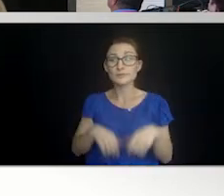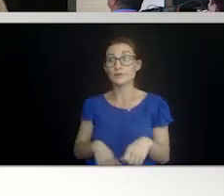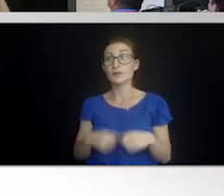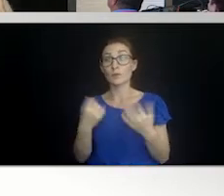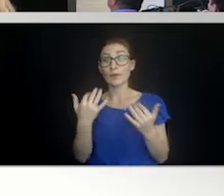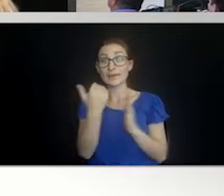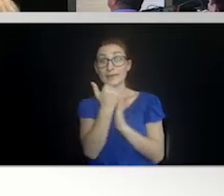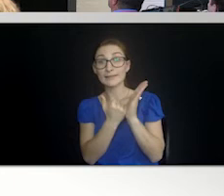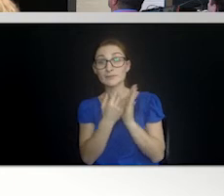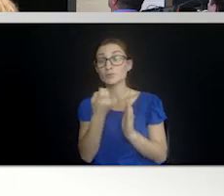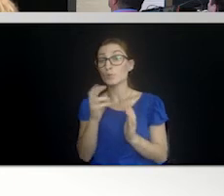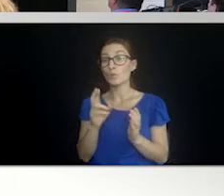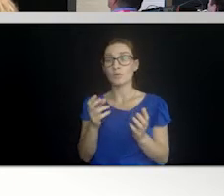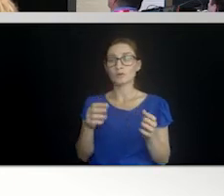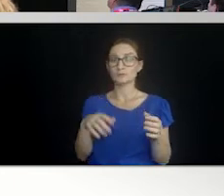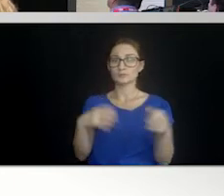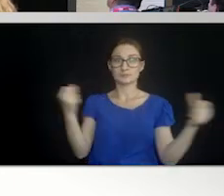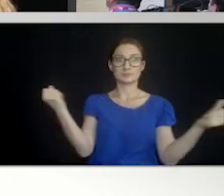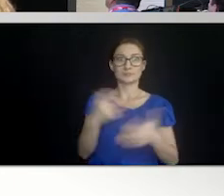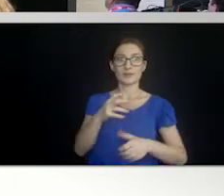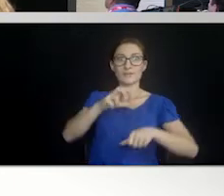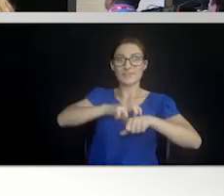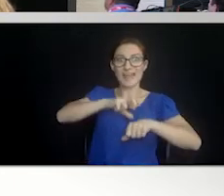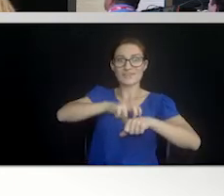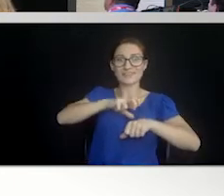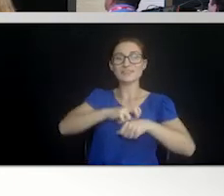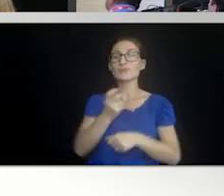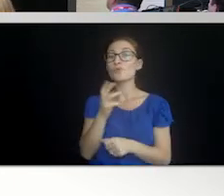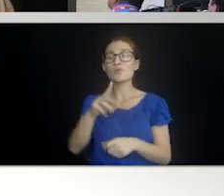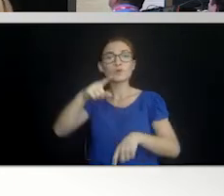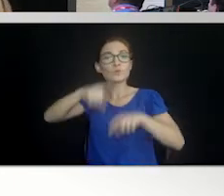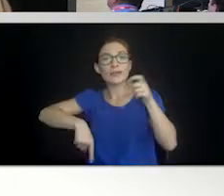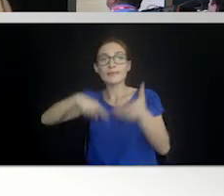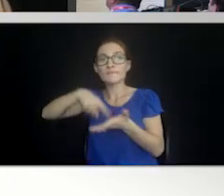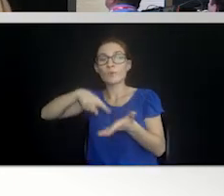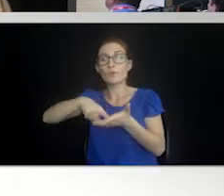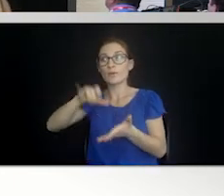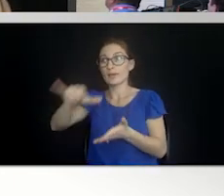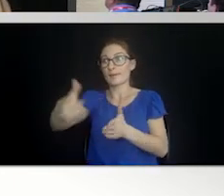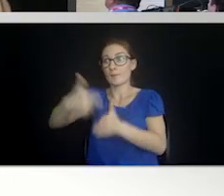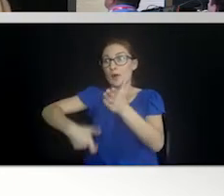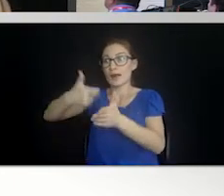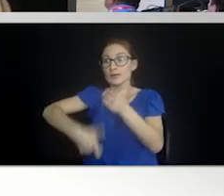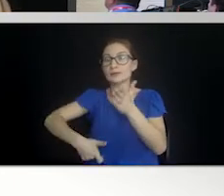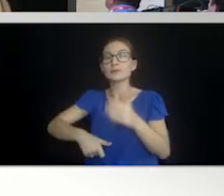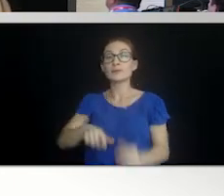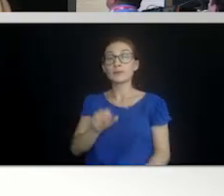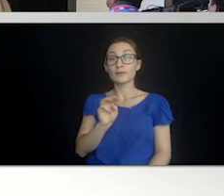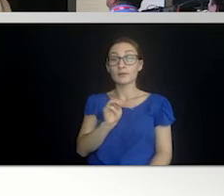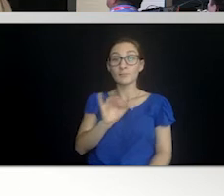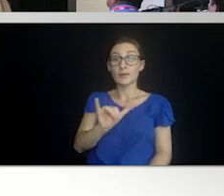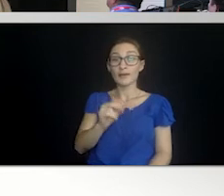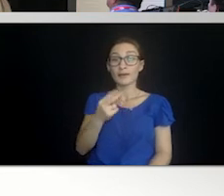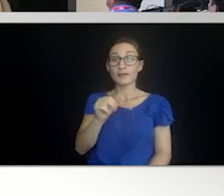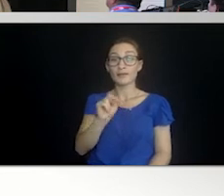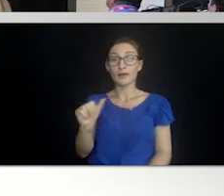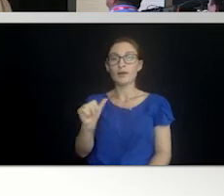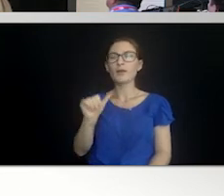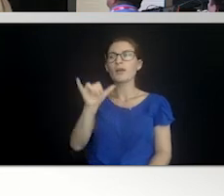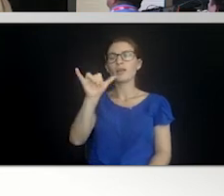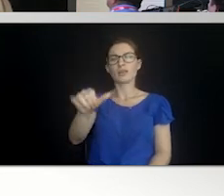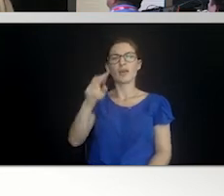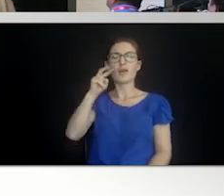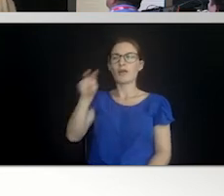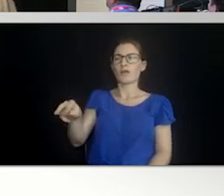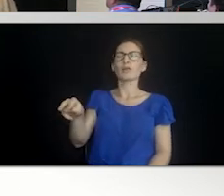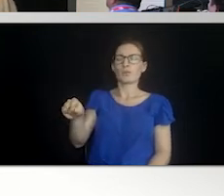We're on a wait list, or there's a killer virus, or you can't afford the $125 hour per session. My Hana saw this as a complete